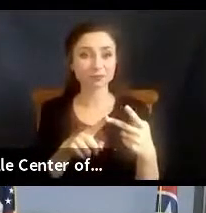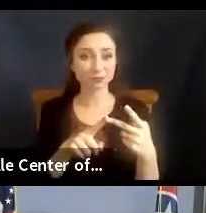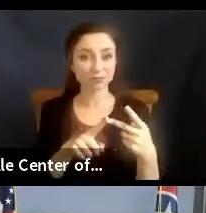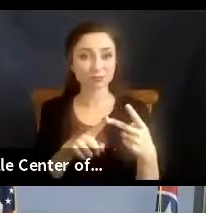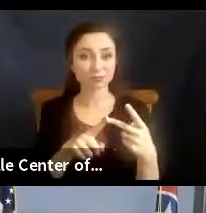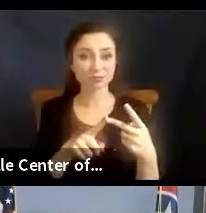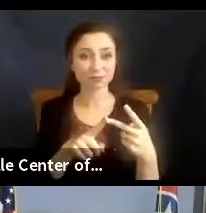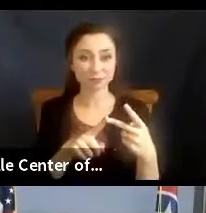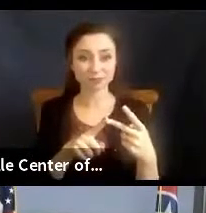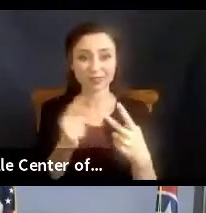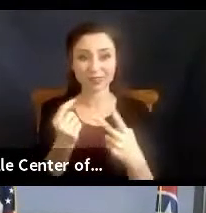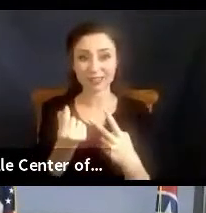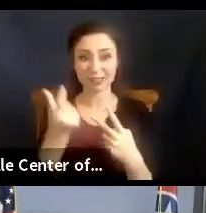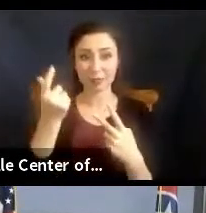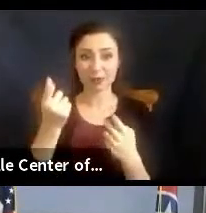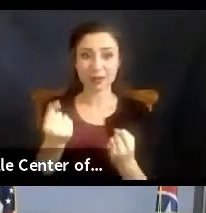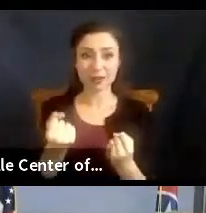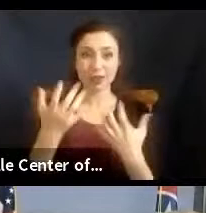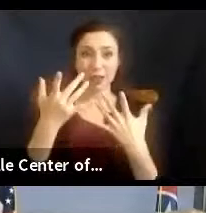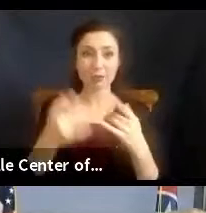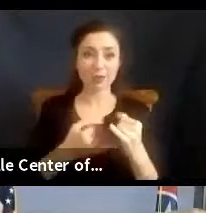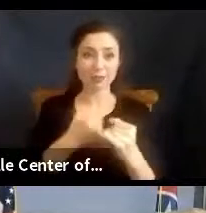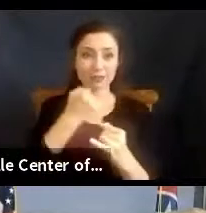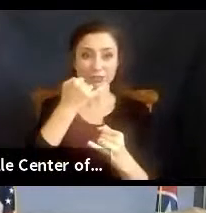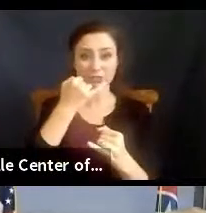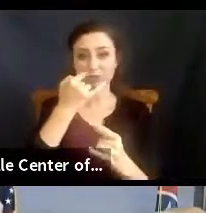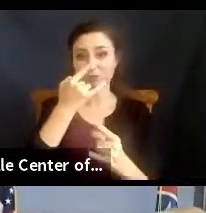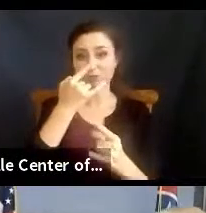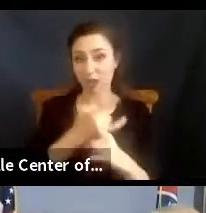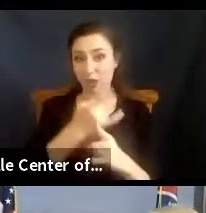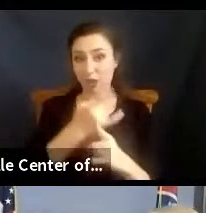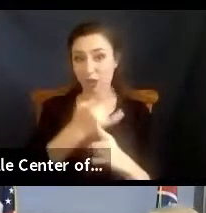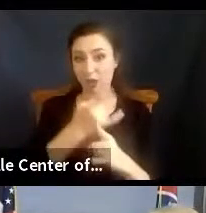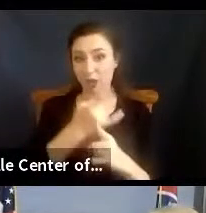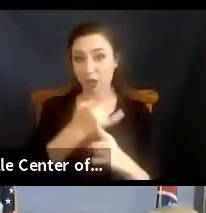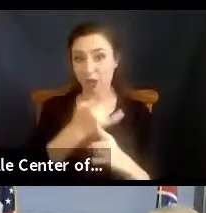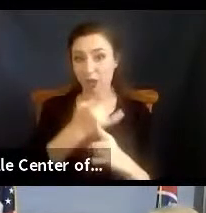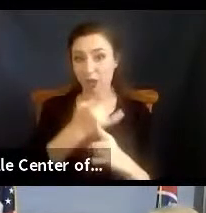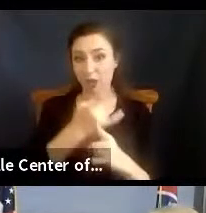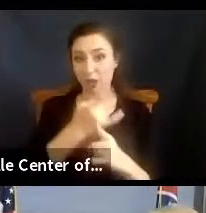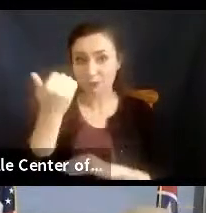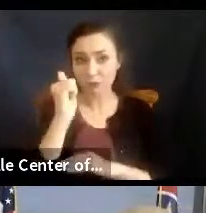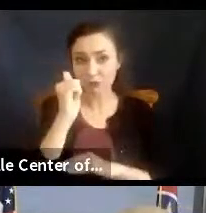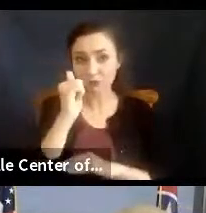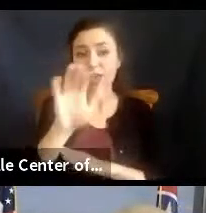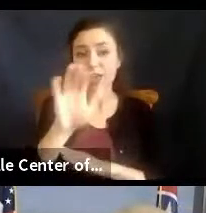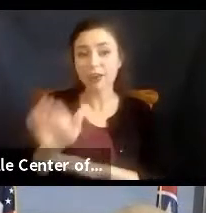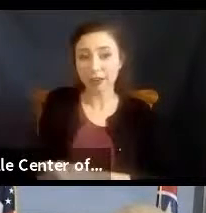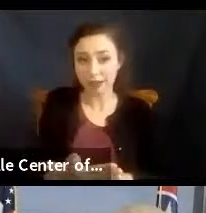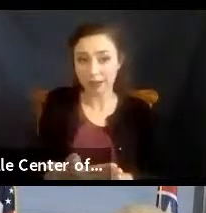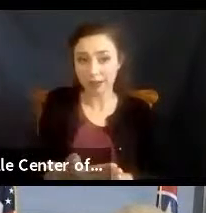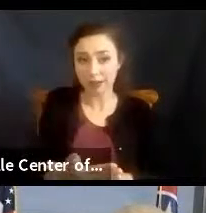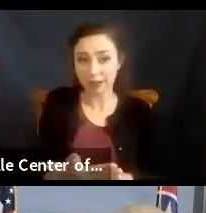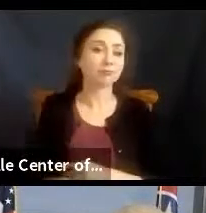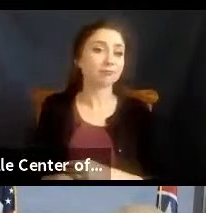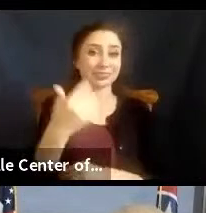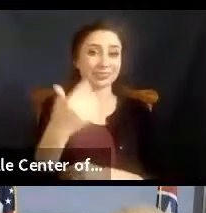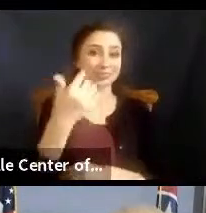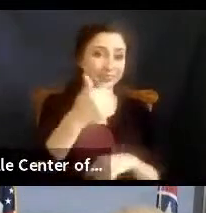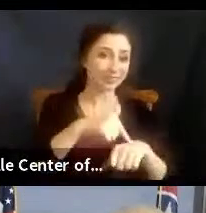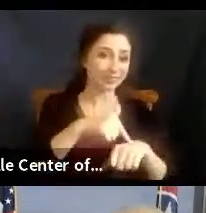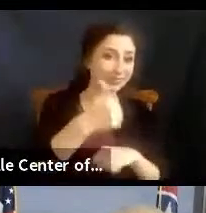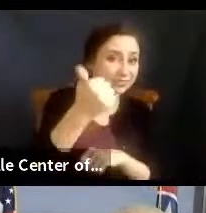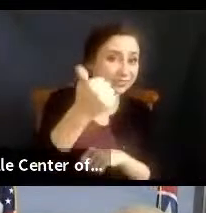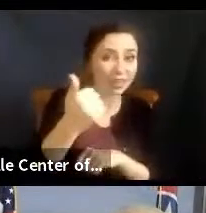eliminating the consumption of alcohol after 10 o'clock at night. She said 10 o'clock, 11 o'clock, close the bars. One of